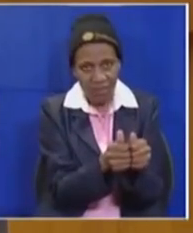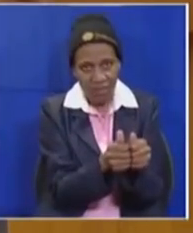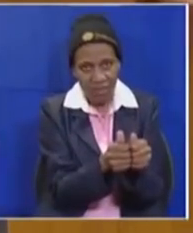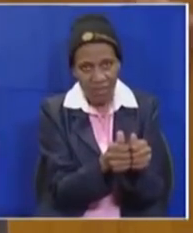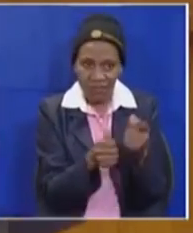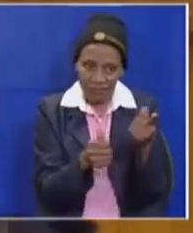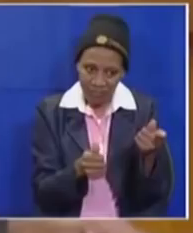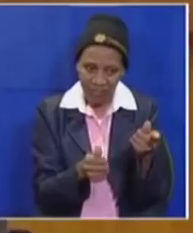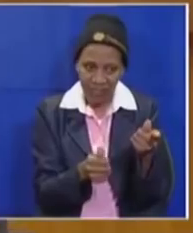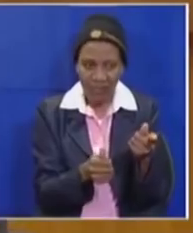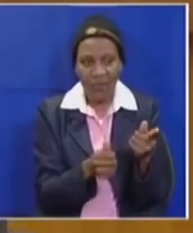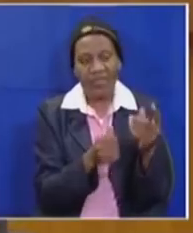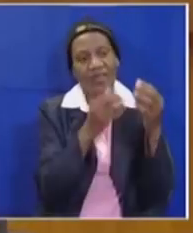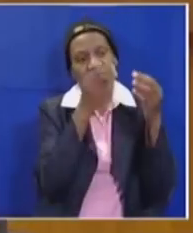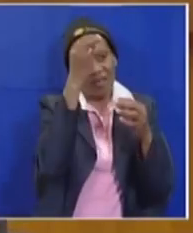with the public sector.